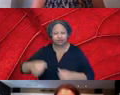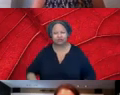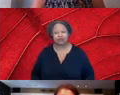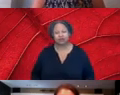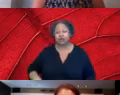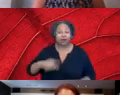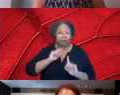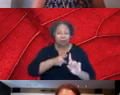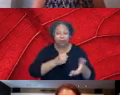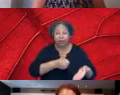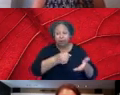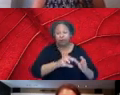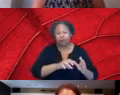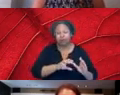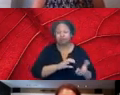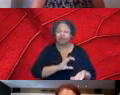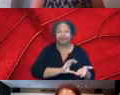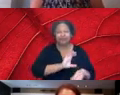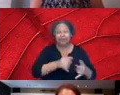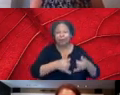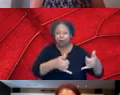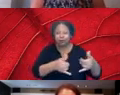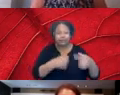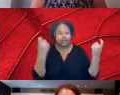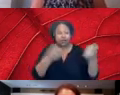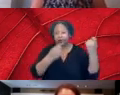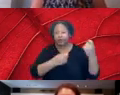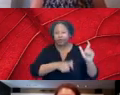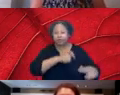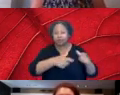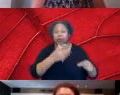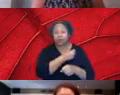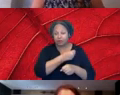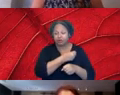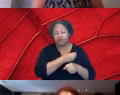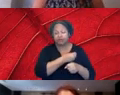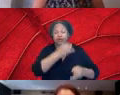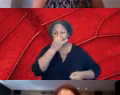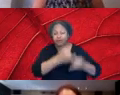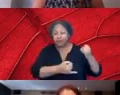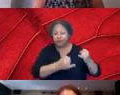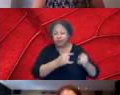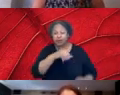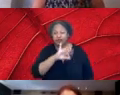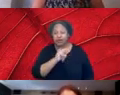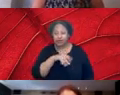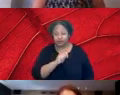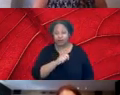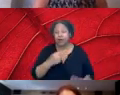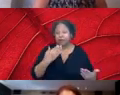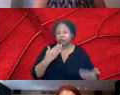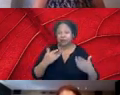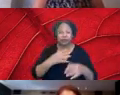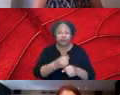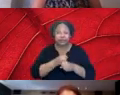the awards is to really celebrate our finalists and our recipients. Well, it might be a cause for celebration if you receive a grant. Unlike a